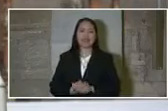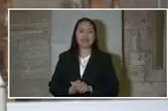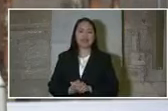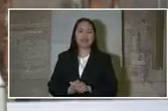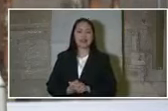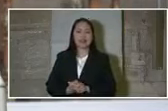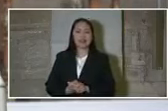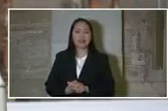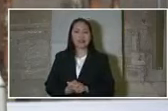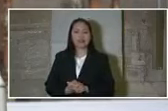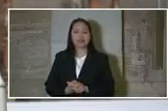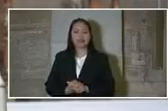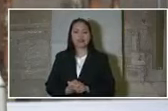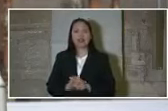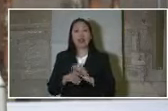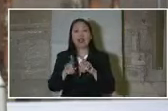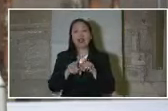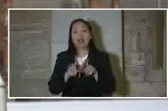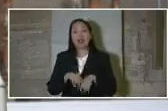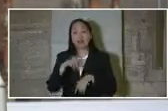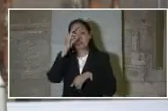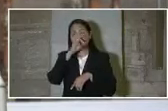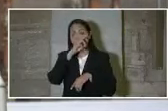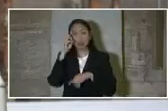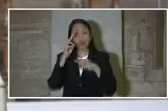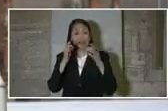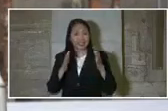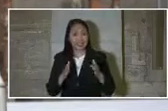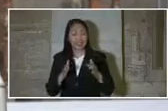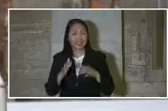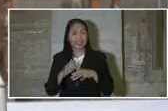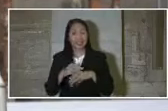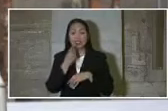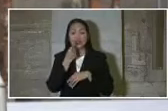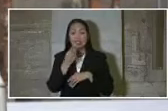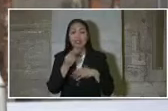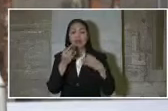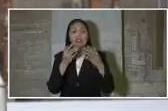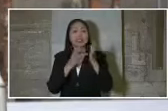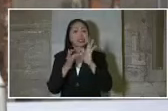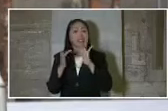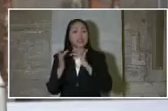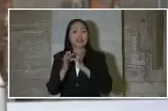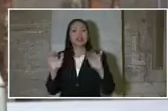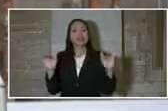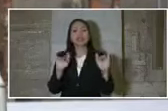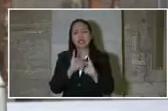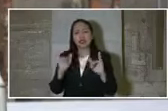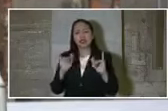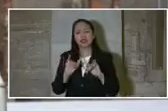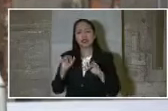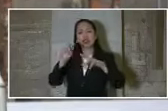Ang pagiging Kristiyano, sabi ni Jesus, ay parang asin,